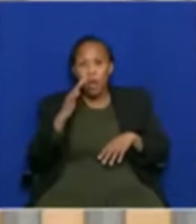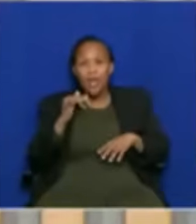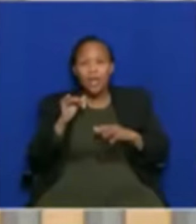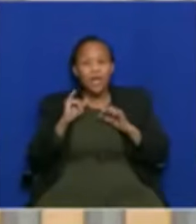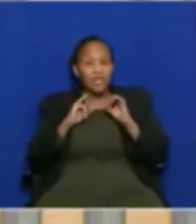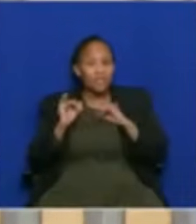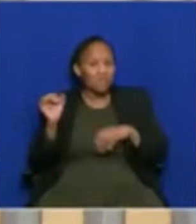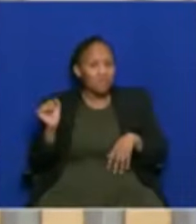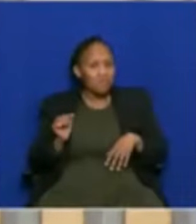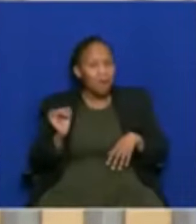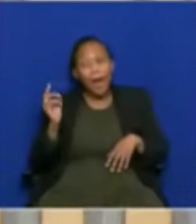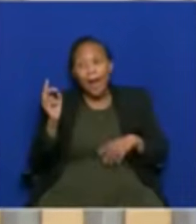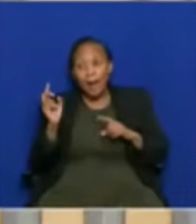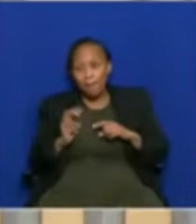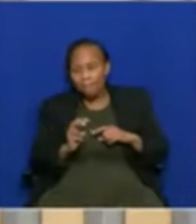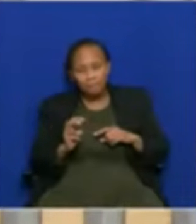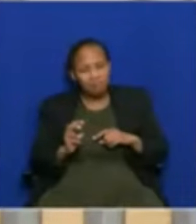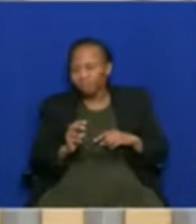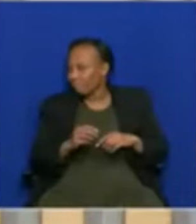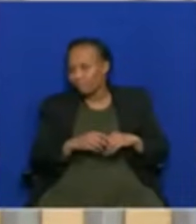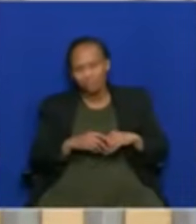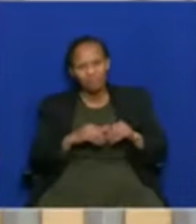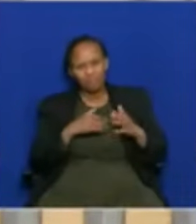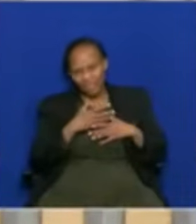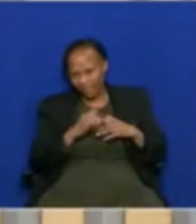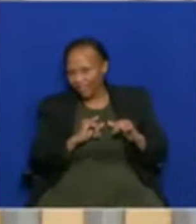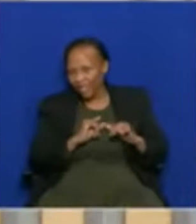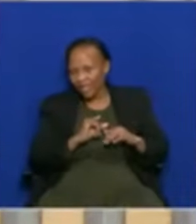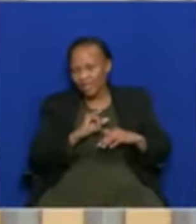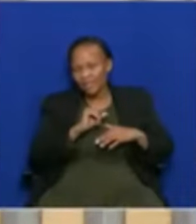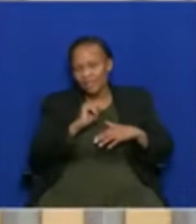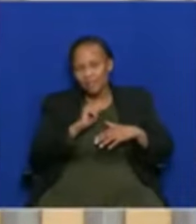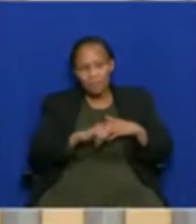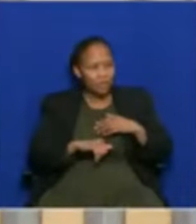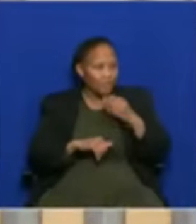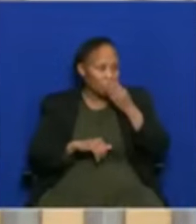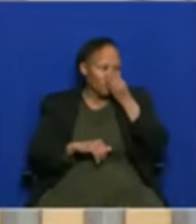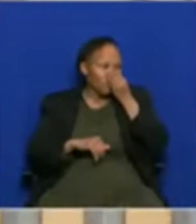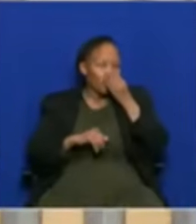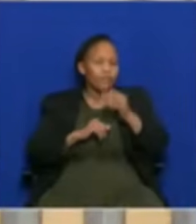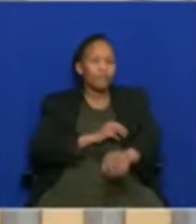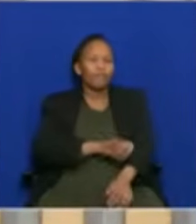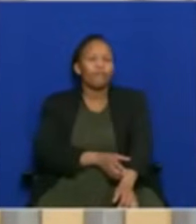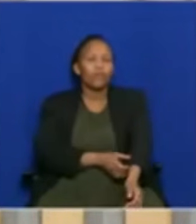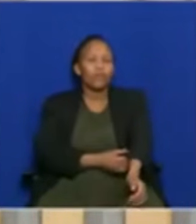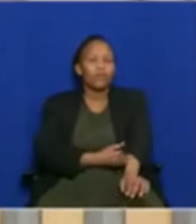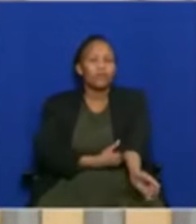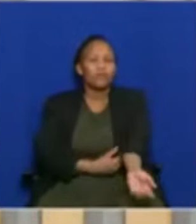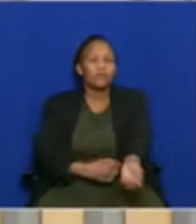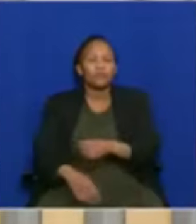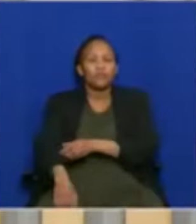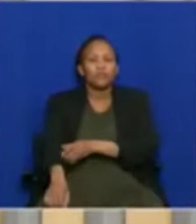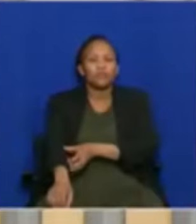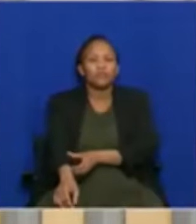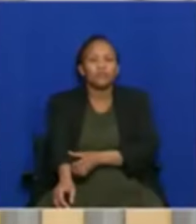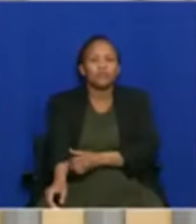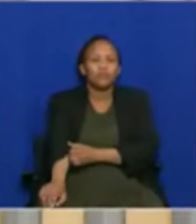to Commissioner Beloy in my response to her, I do not draft the charges.